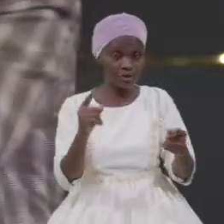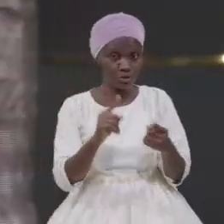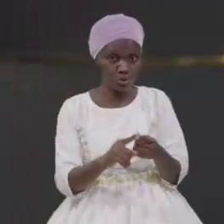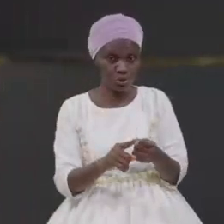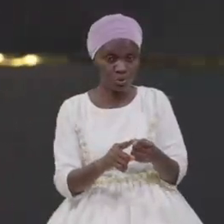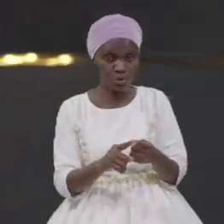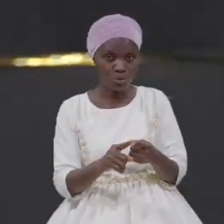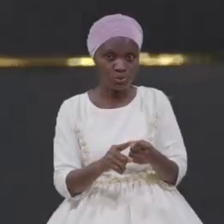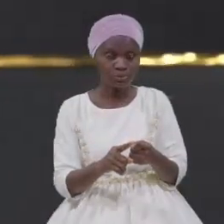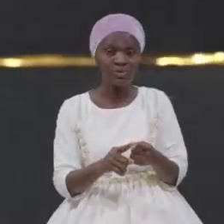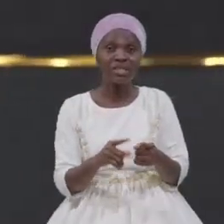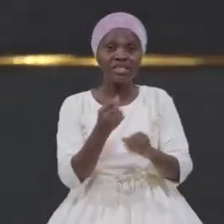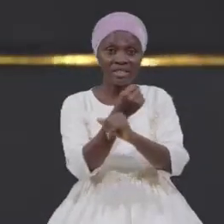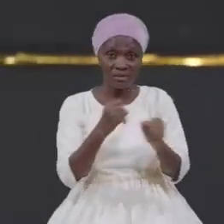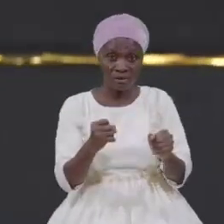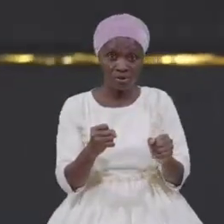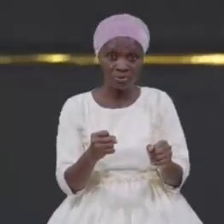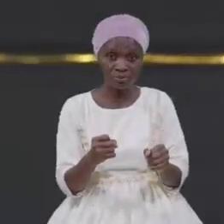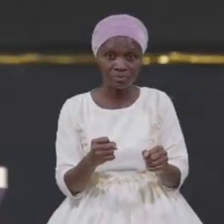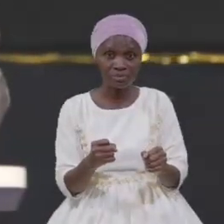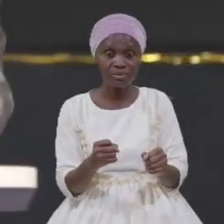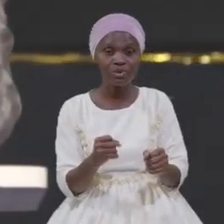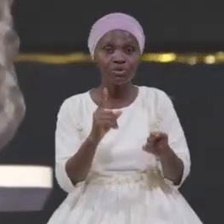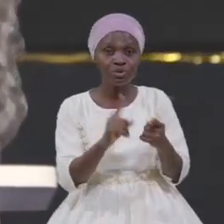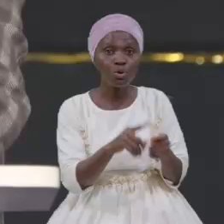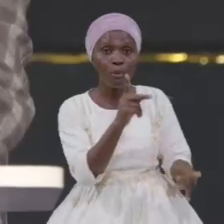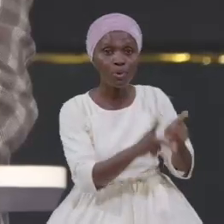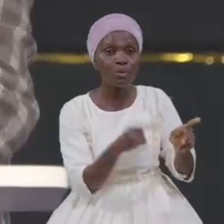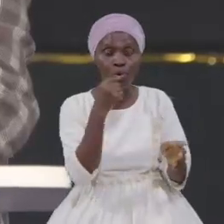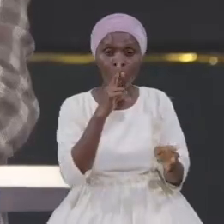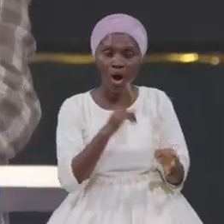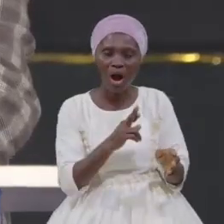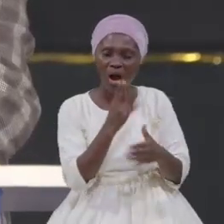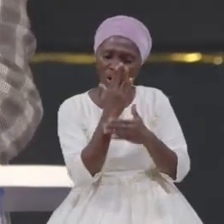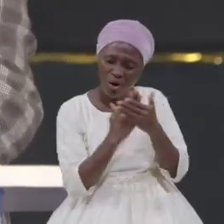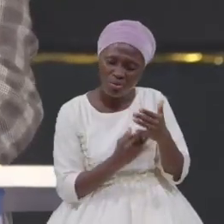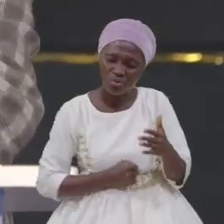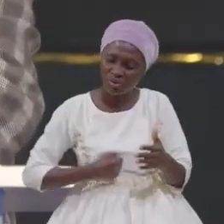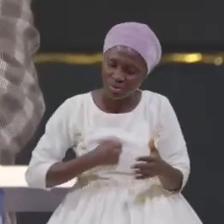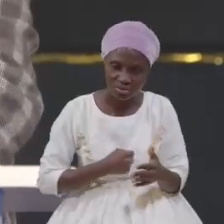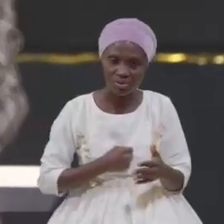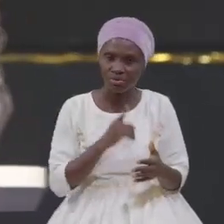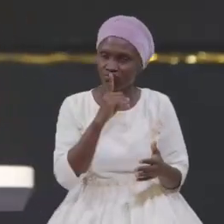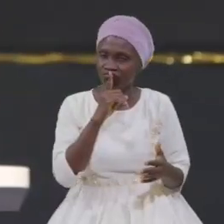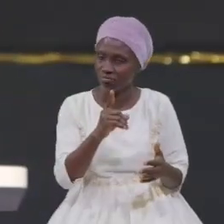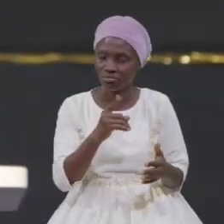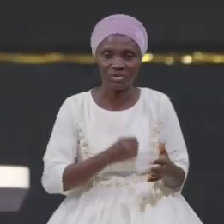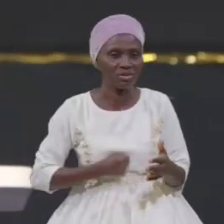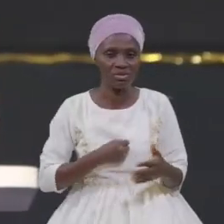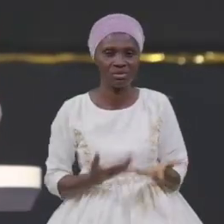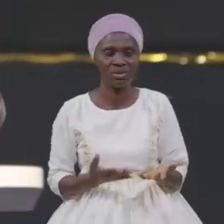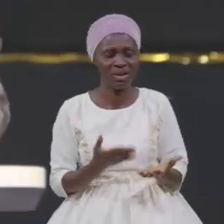salvation, they're the people who are penitent. I'm sorry, and I'm really sorry. How could I have done